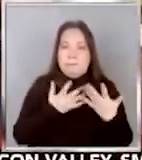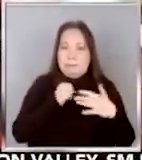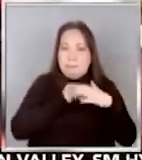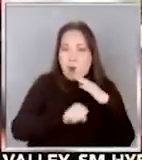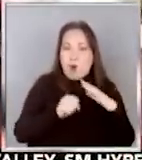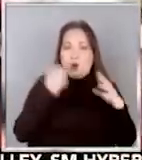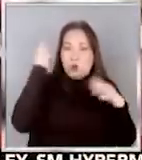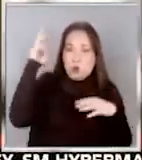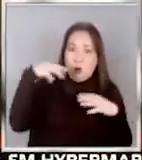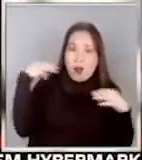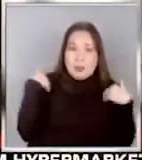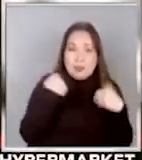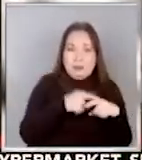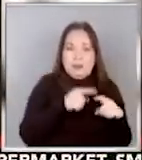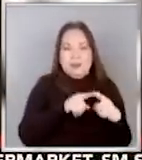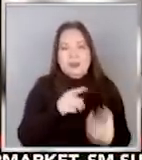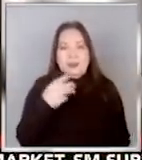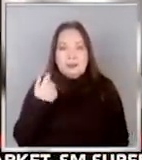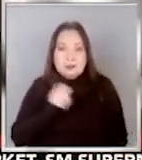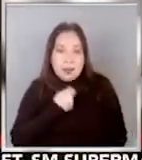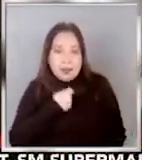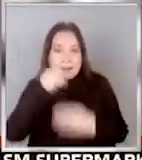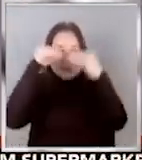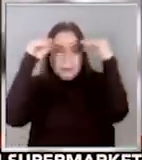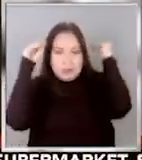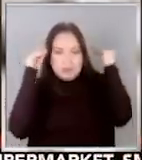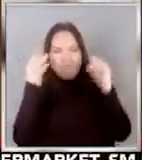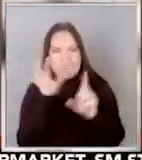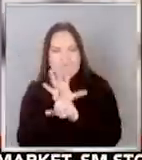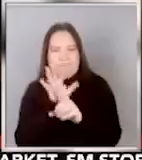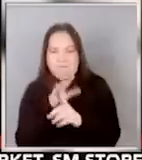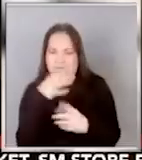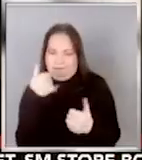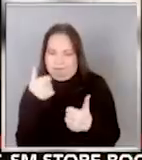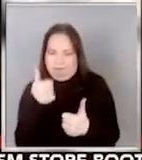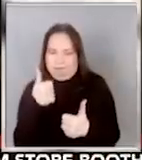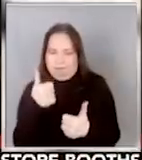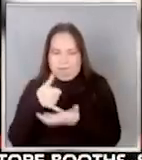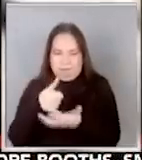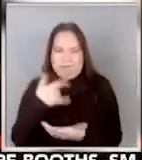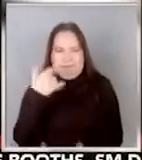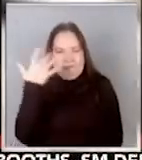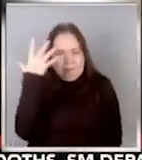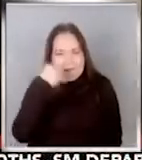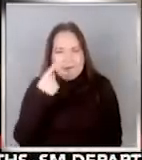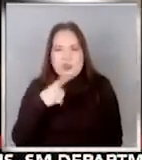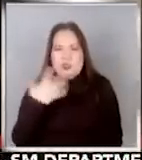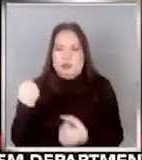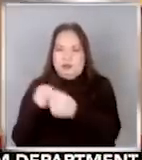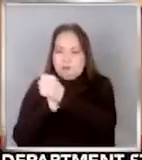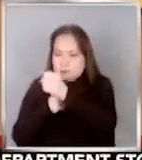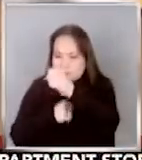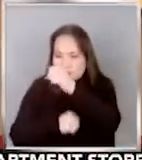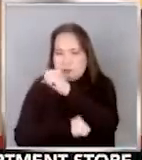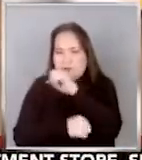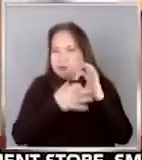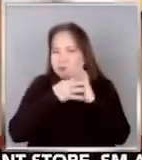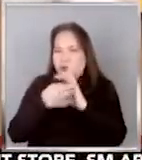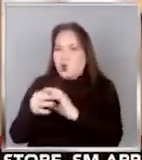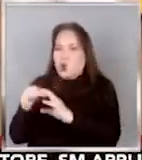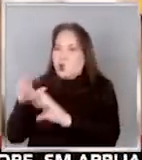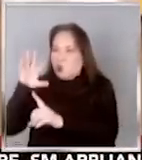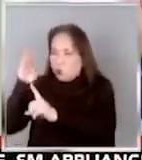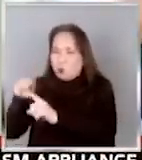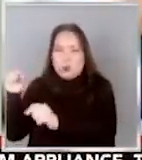ang Maria Clara at Ibarra na binigyan din ng Green Zeal Award for Excellence in Bridging Boundaries through Culture and Arts. Most